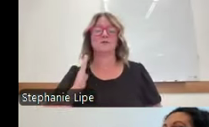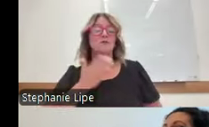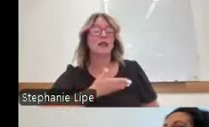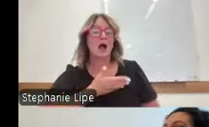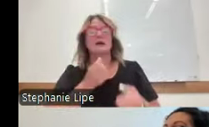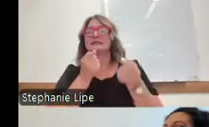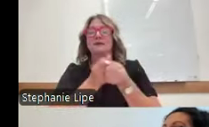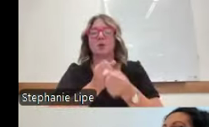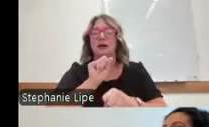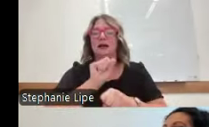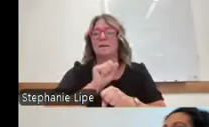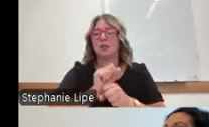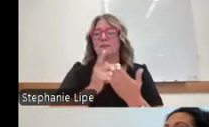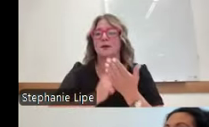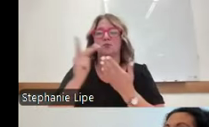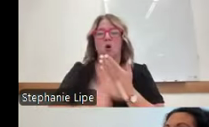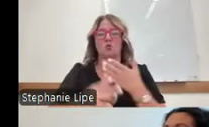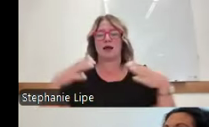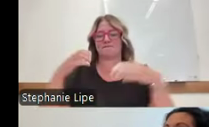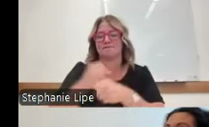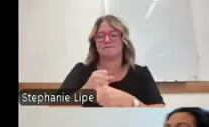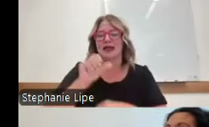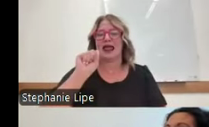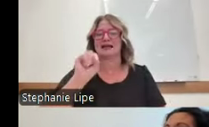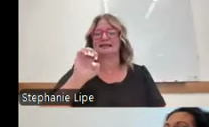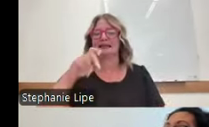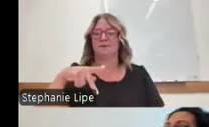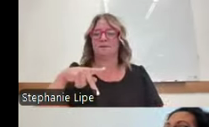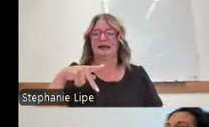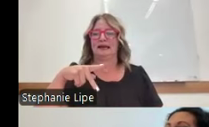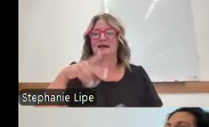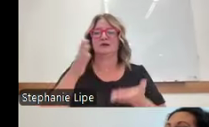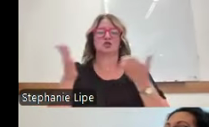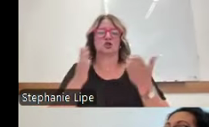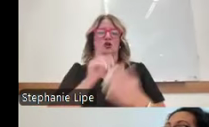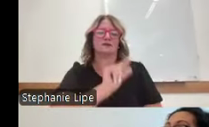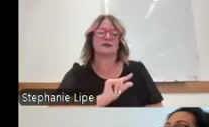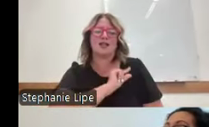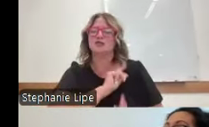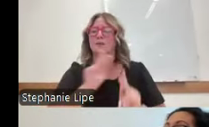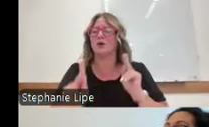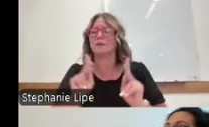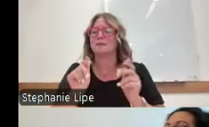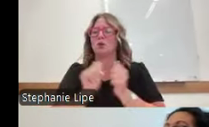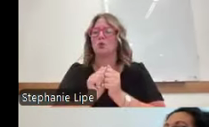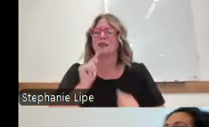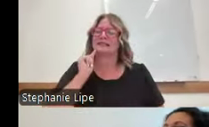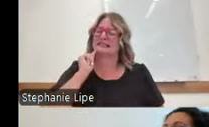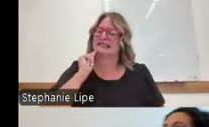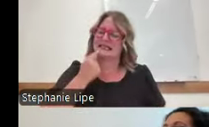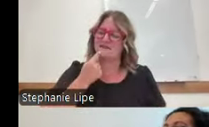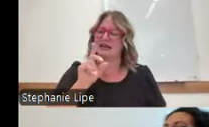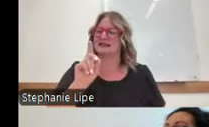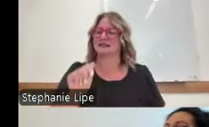to know what that work can affect their benefits. We explain that. We have a program called